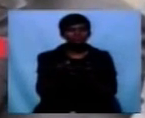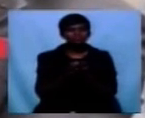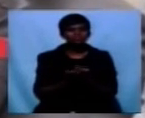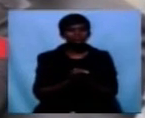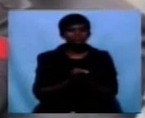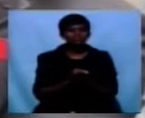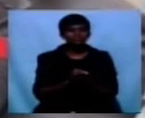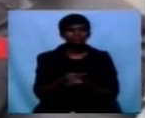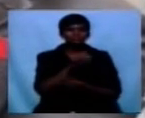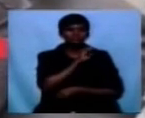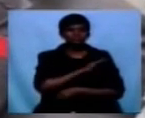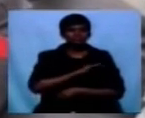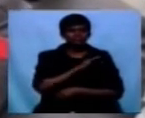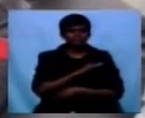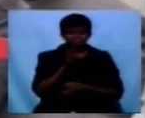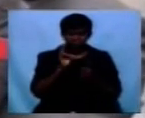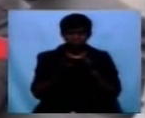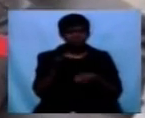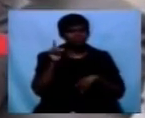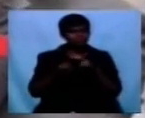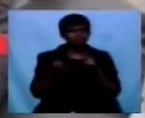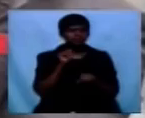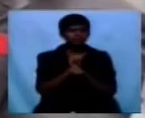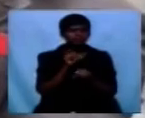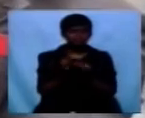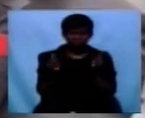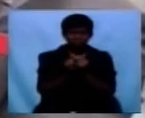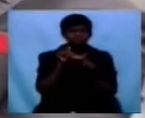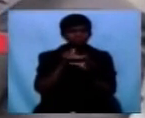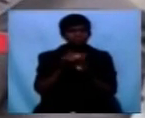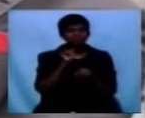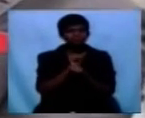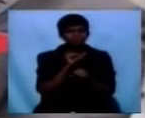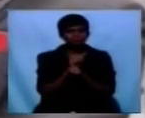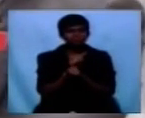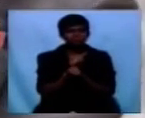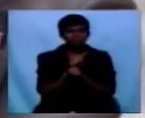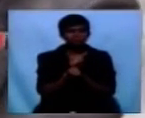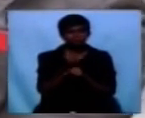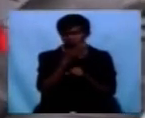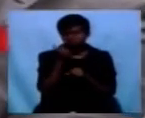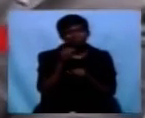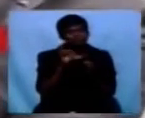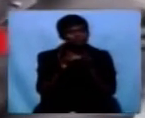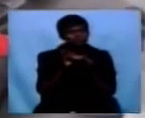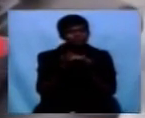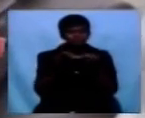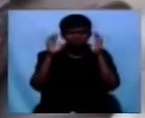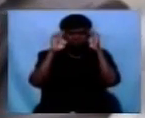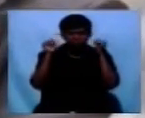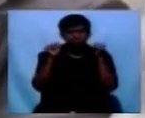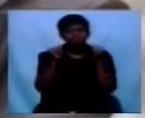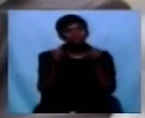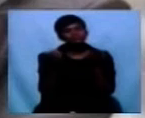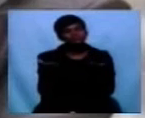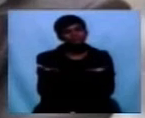The morality demands that if I cannot deliver within the mandate that is given, I would rather say, if the president, I would rather say,